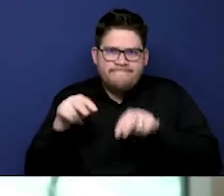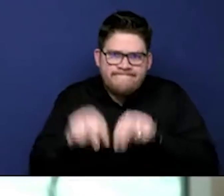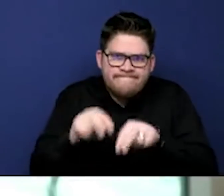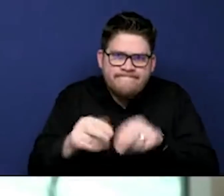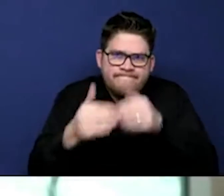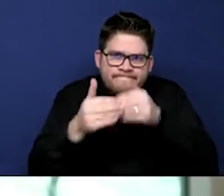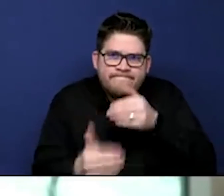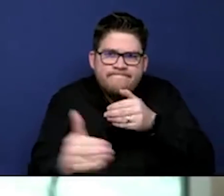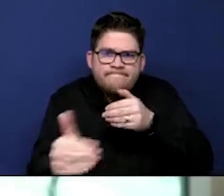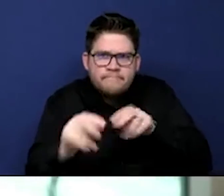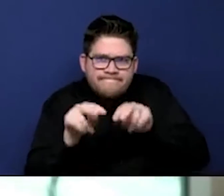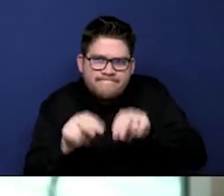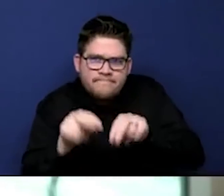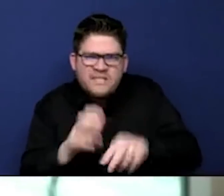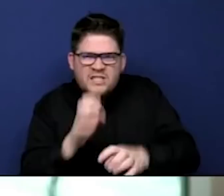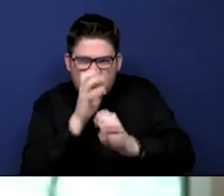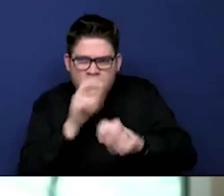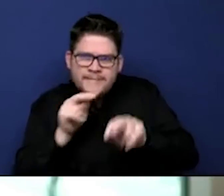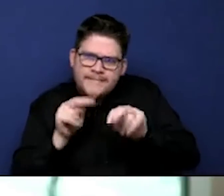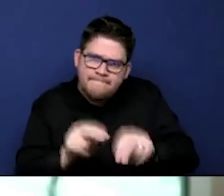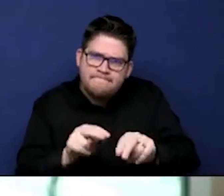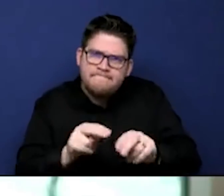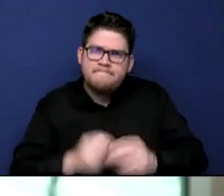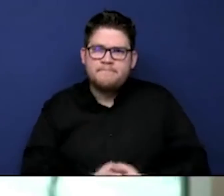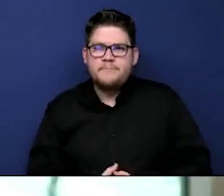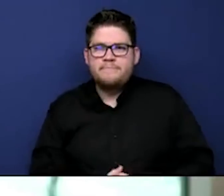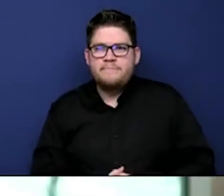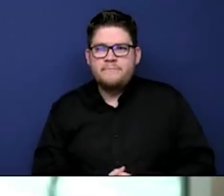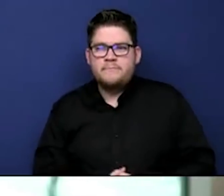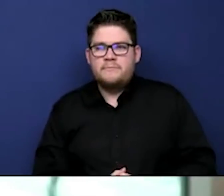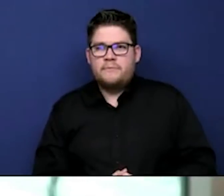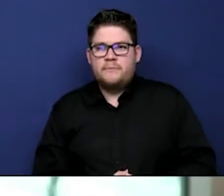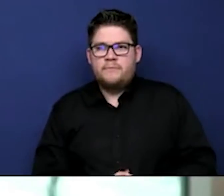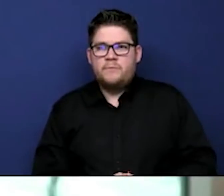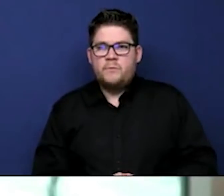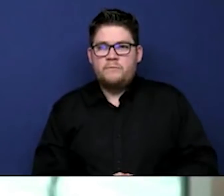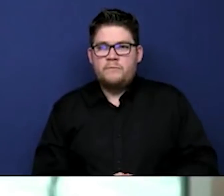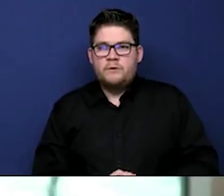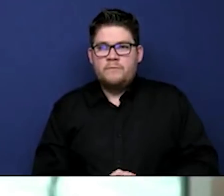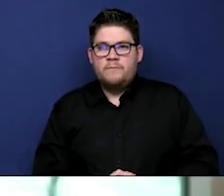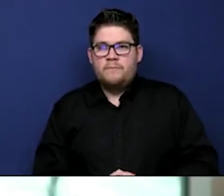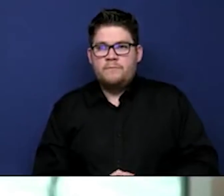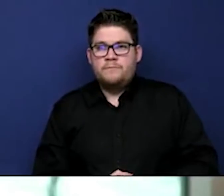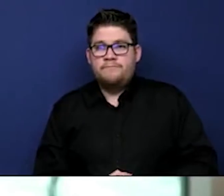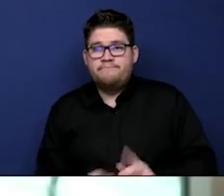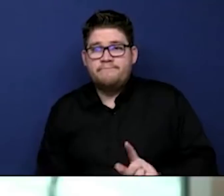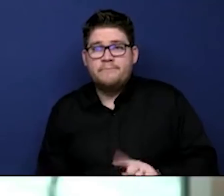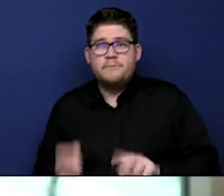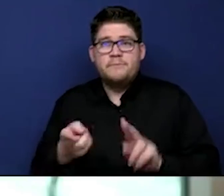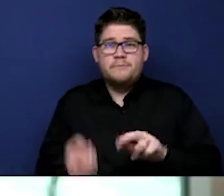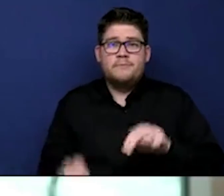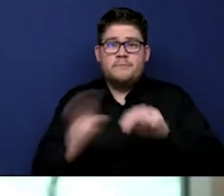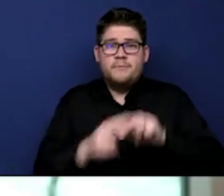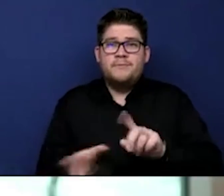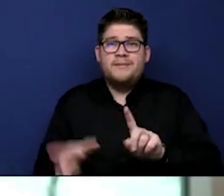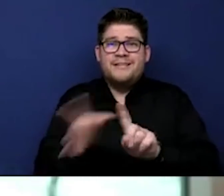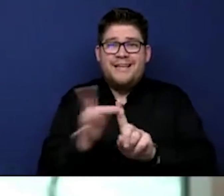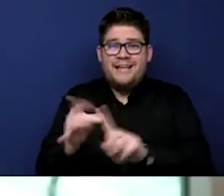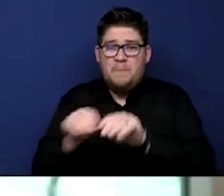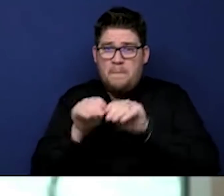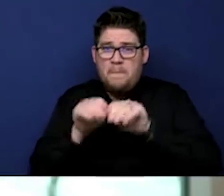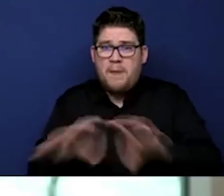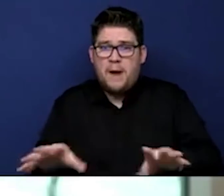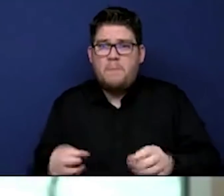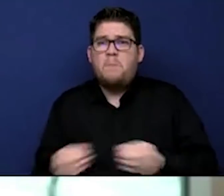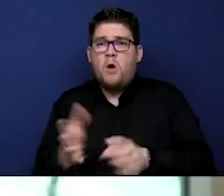So concerningly, much of the increased transmission we're seeing in the last little while is being driven by social gatherings, where people